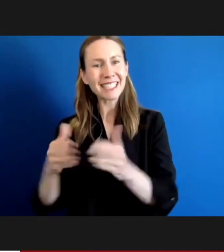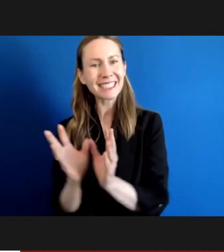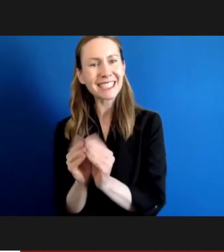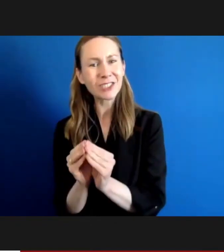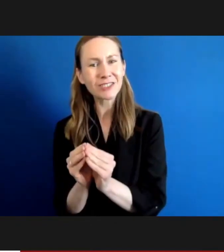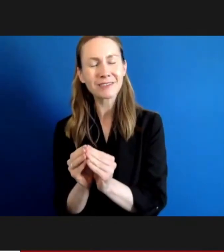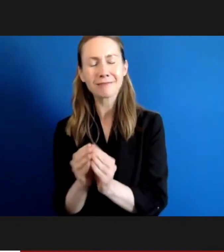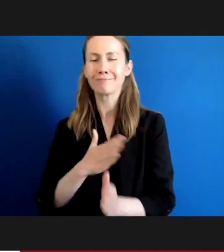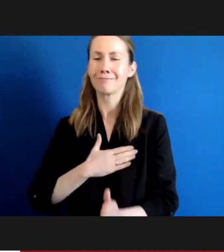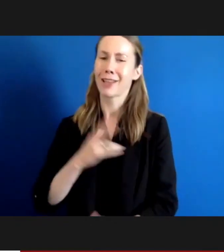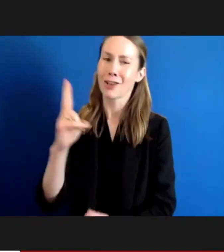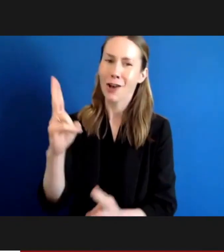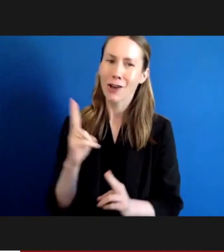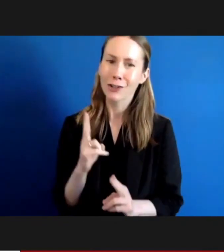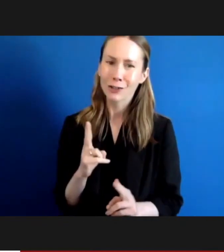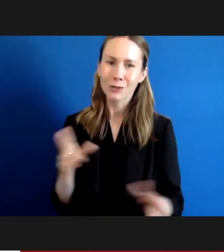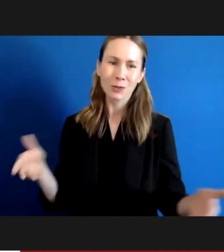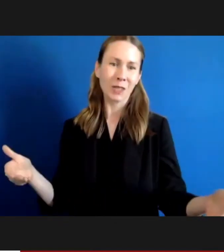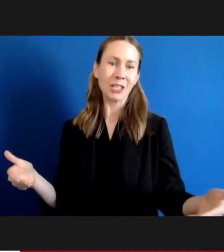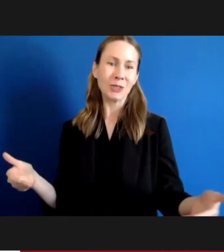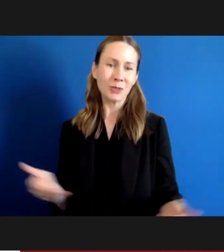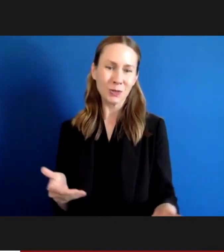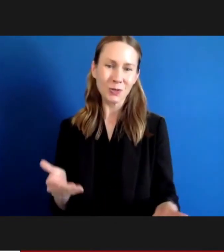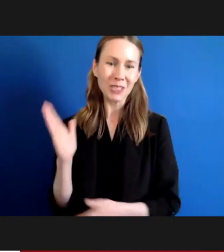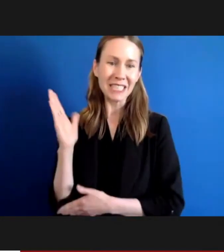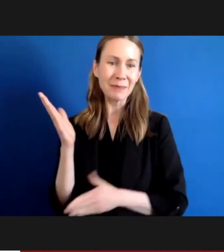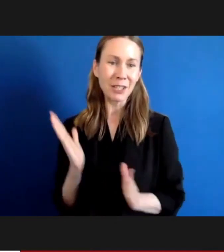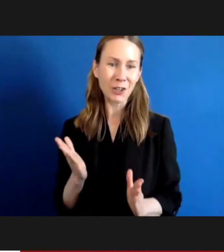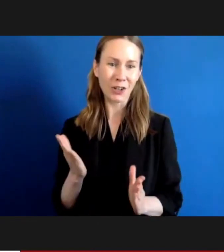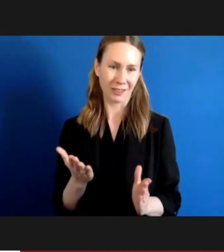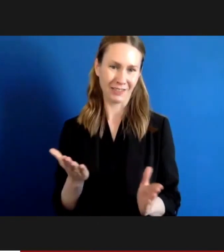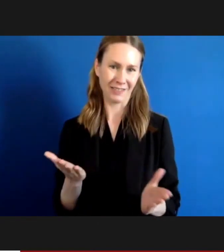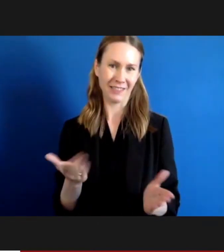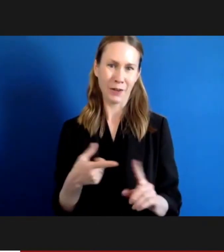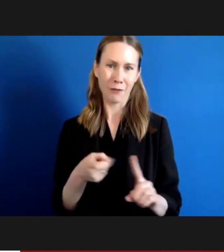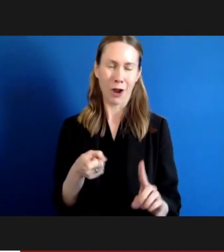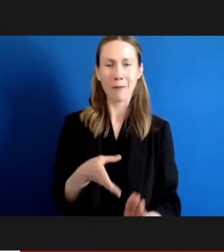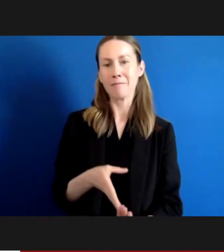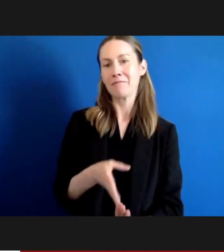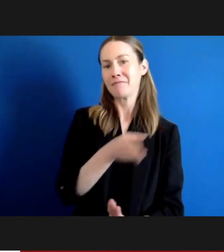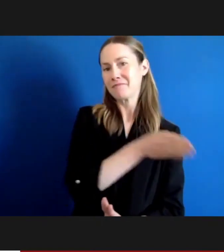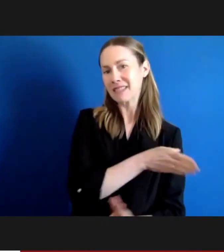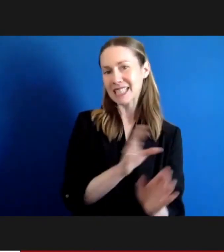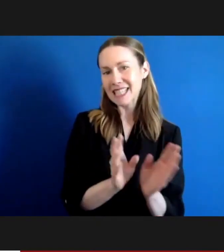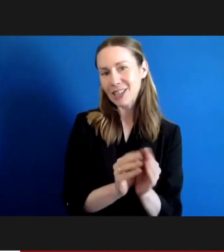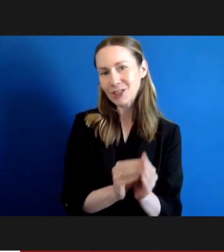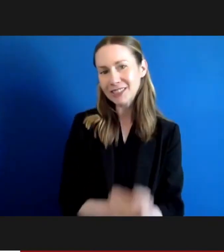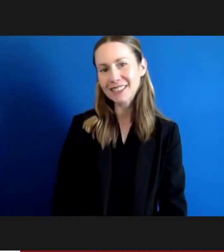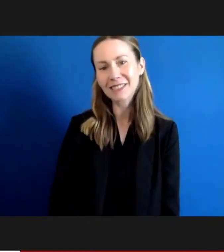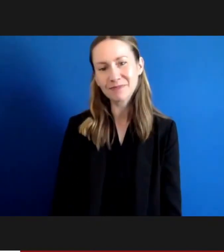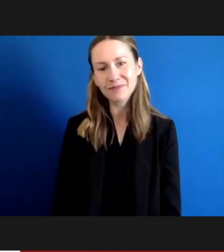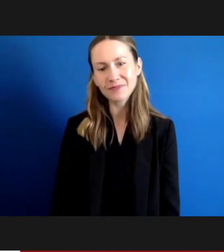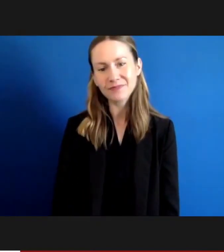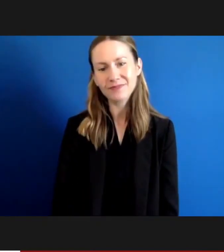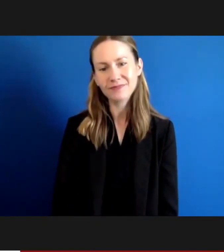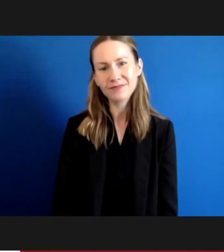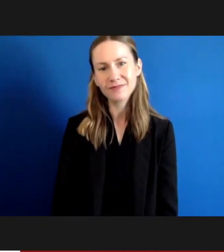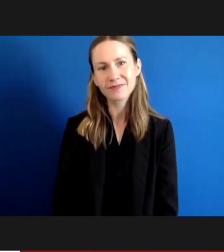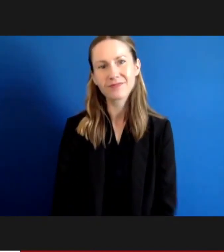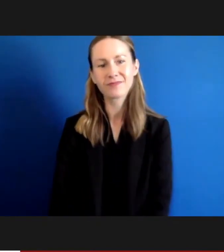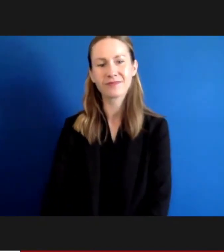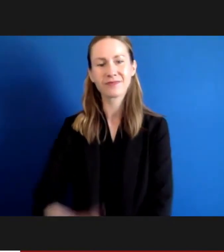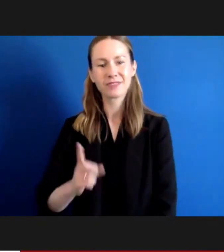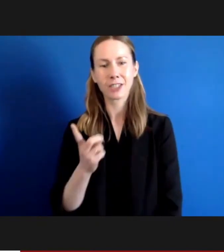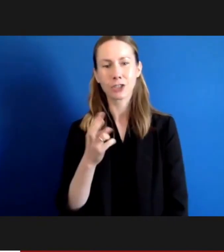It's my great honor to reintroduce the speakers that we had from our previous sessions. First, we have